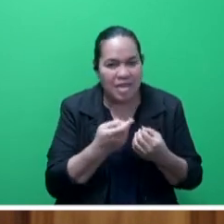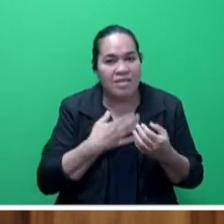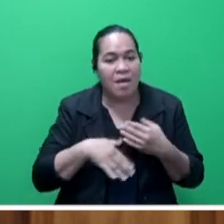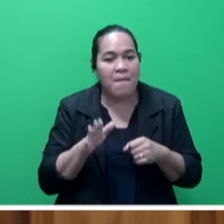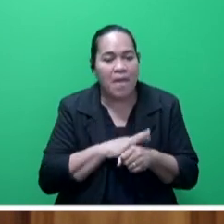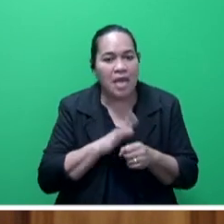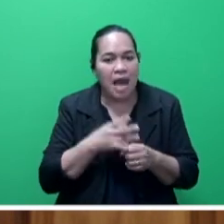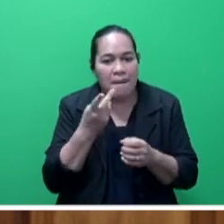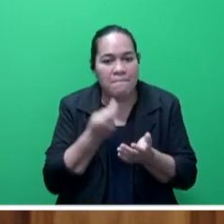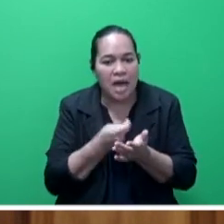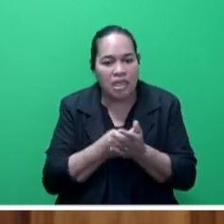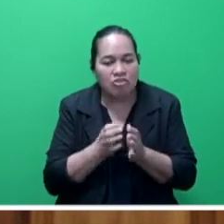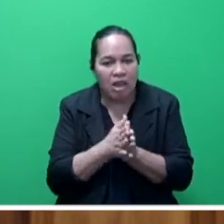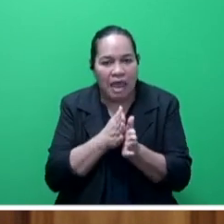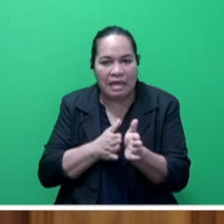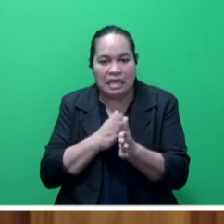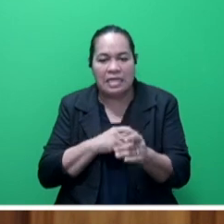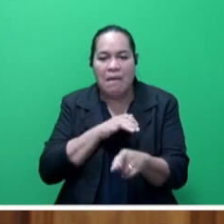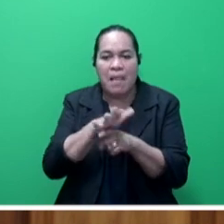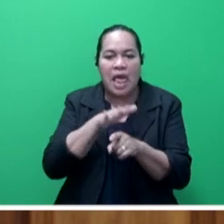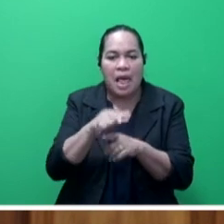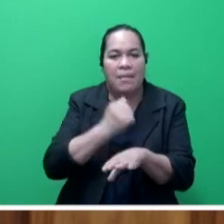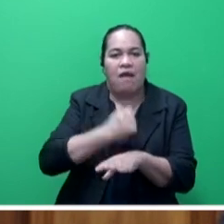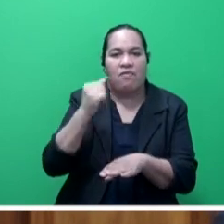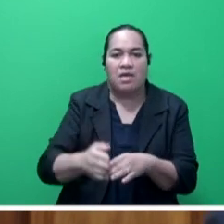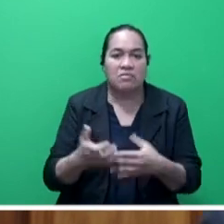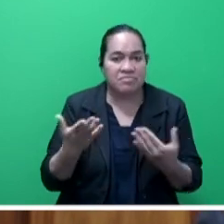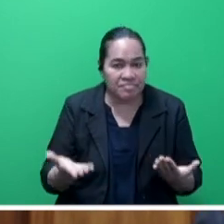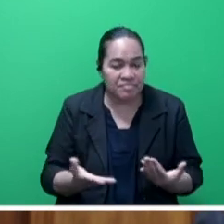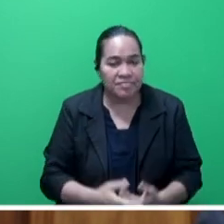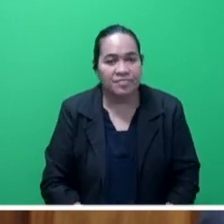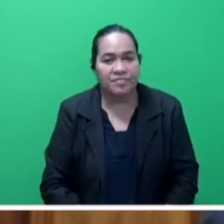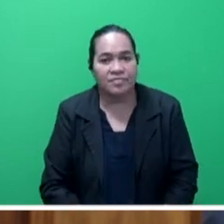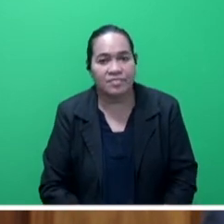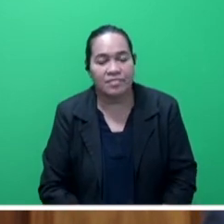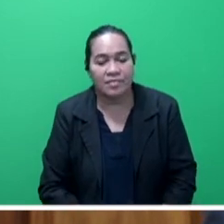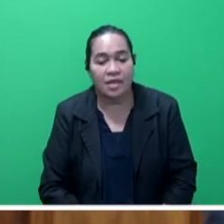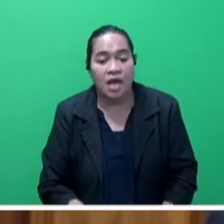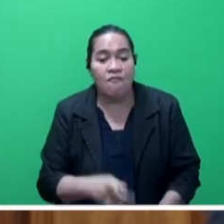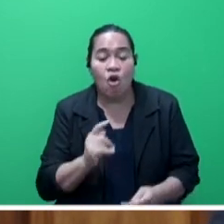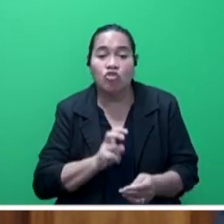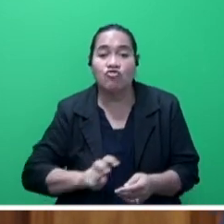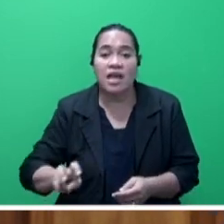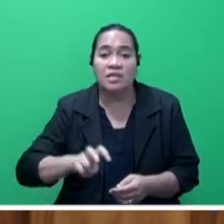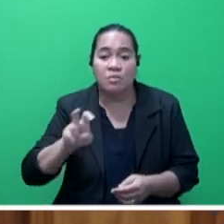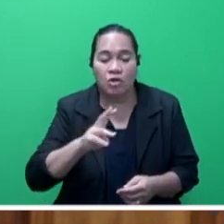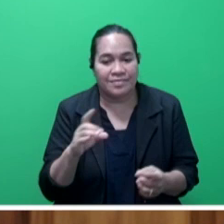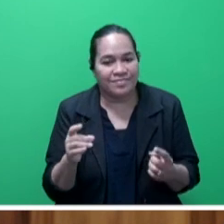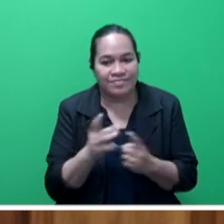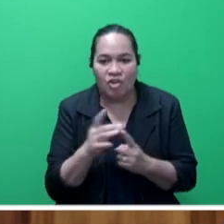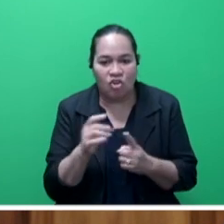money from delaying processes and blaming the government, Honourable Speaker, sir. Mr. Speaker, sir, in terms of transport, critical to the